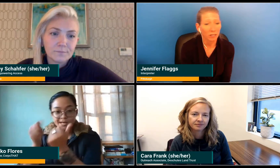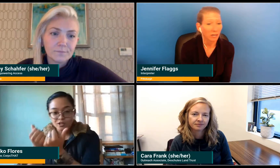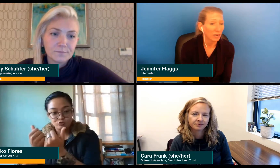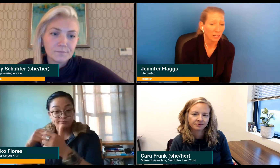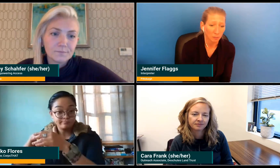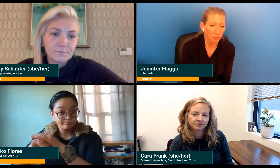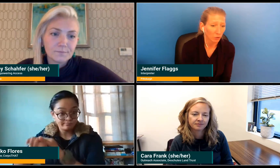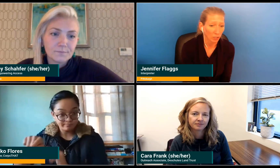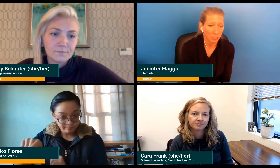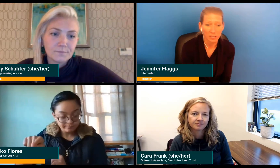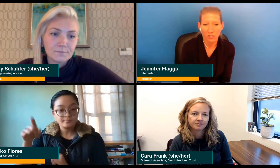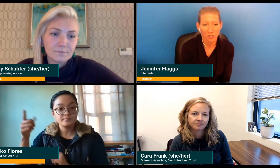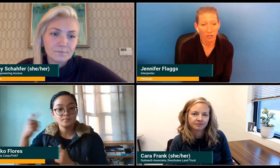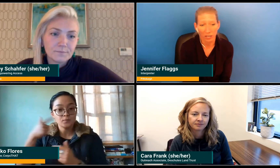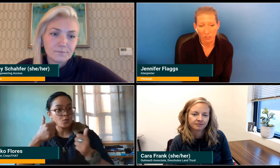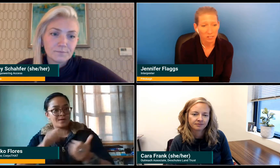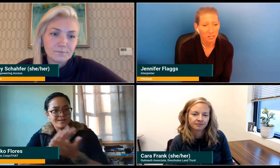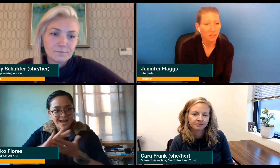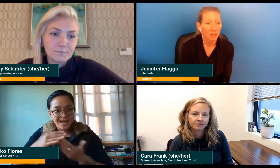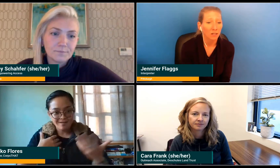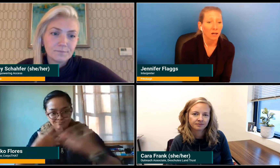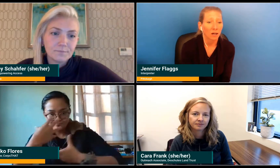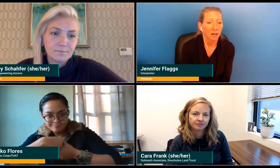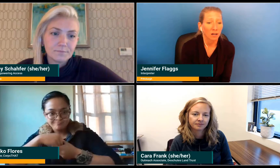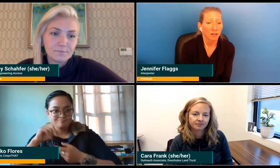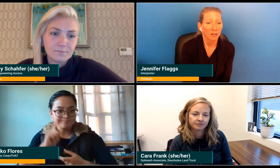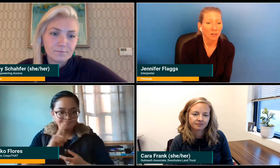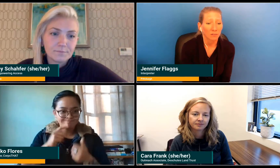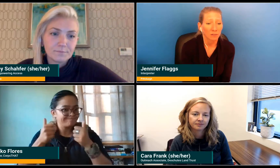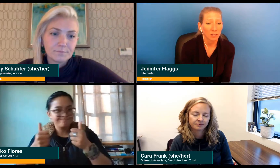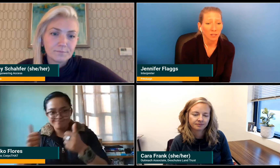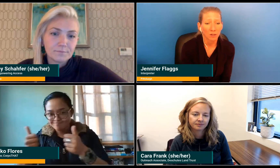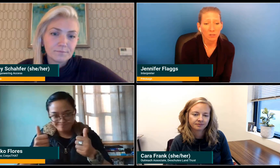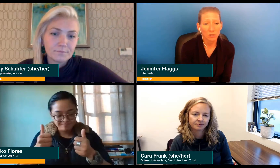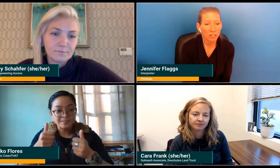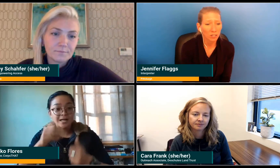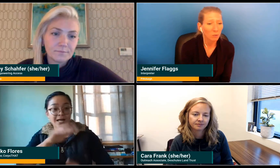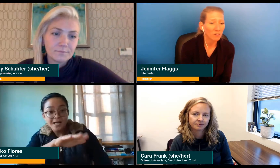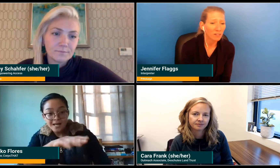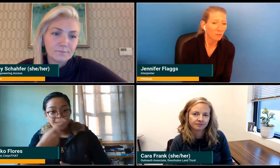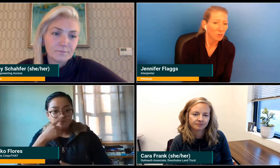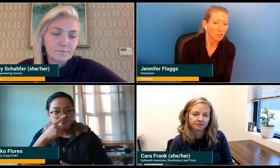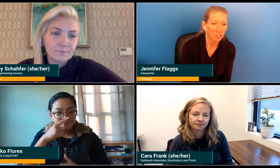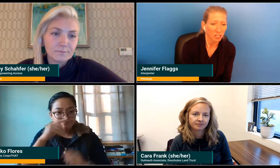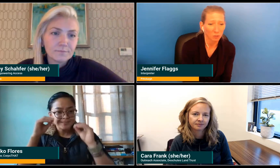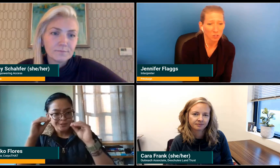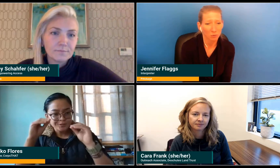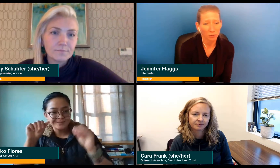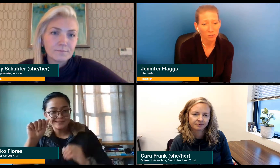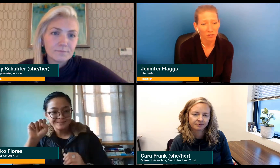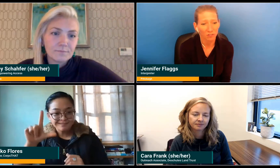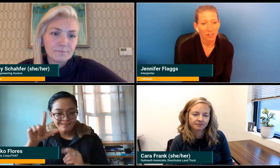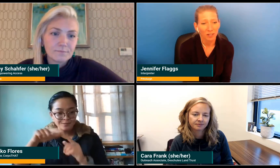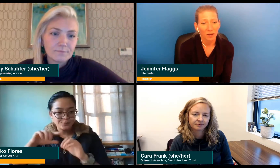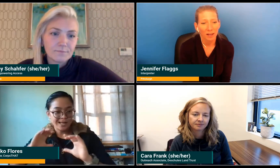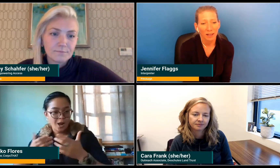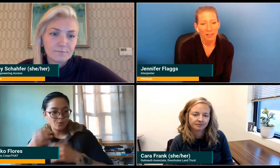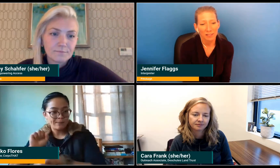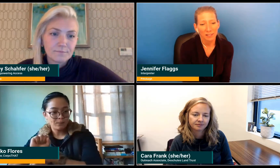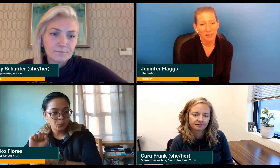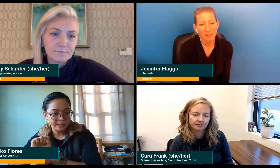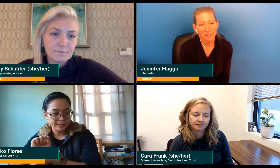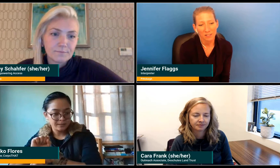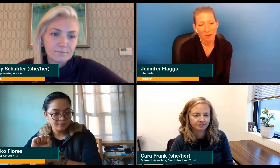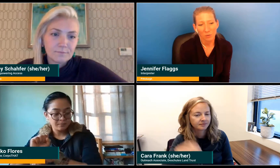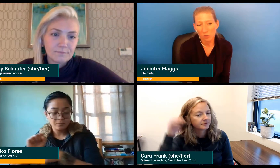for work at any company, organization, or agency, they're like, "Oh, it's great. We have a deaf person on our team. We're so inclusive.